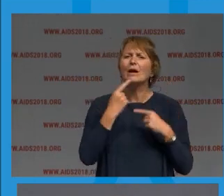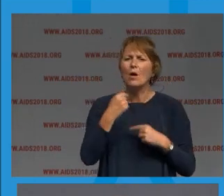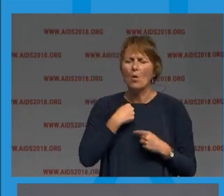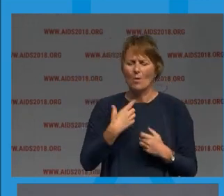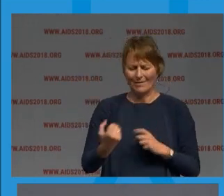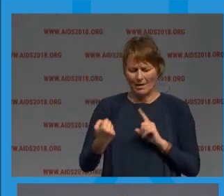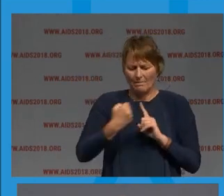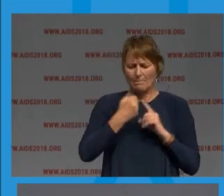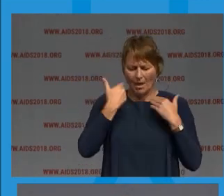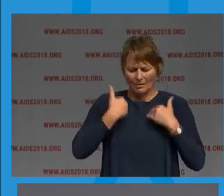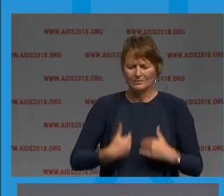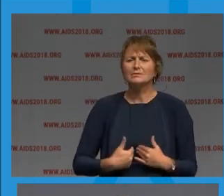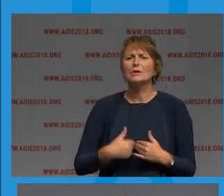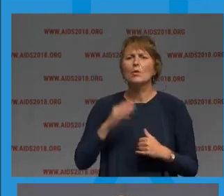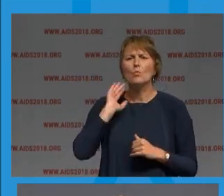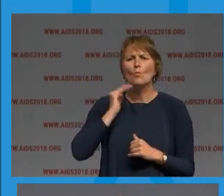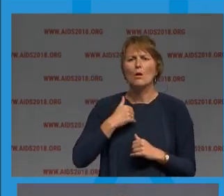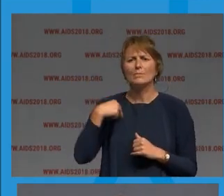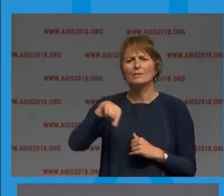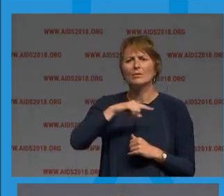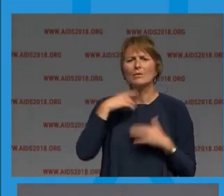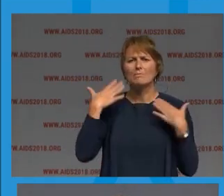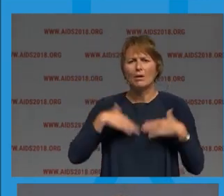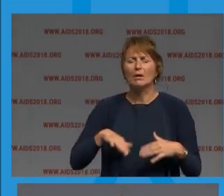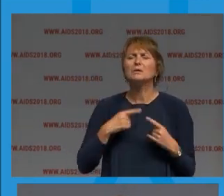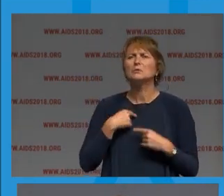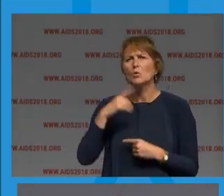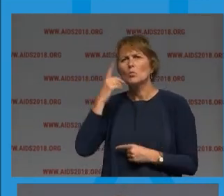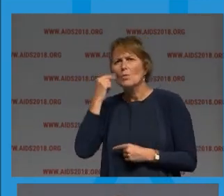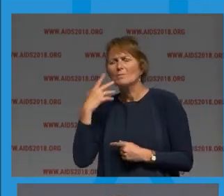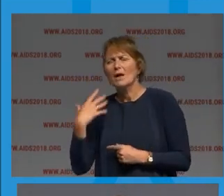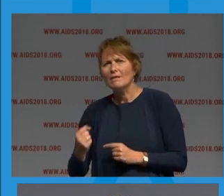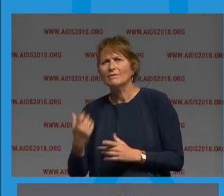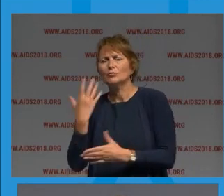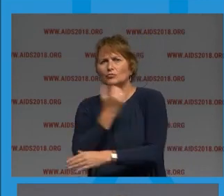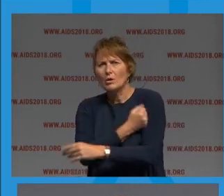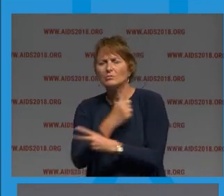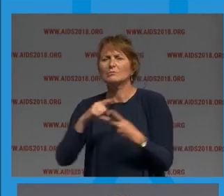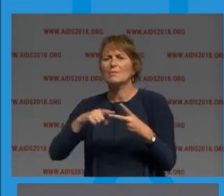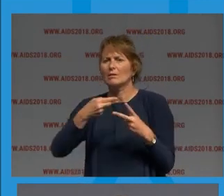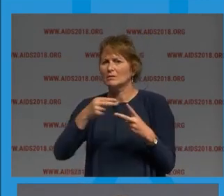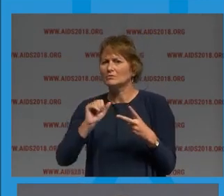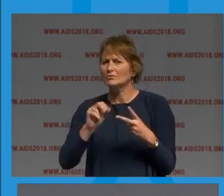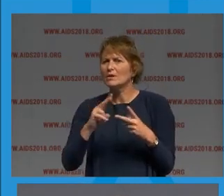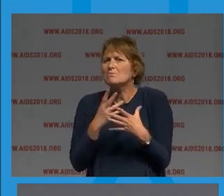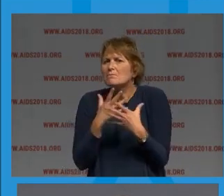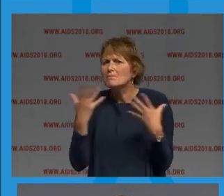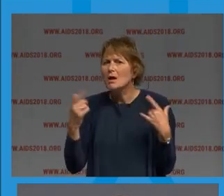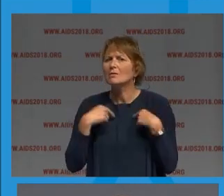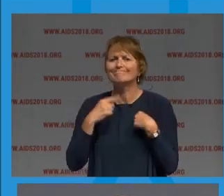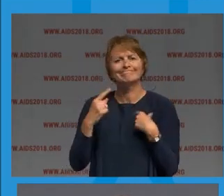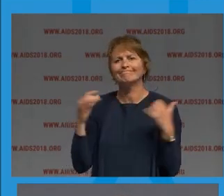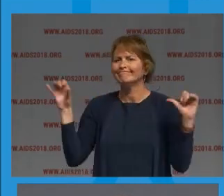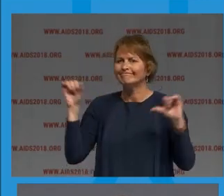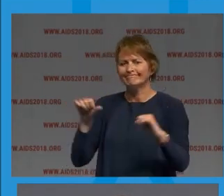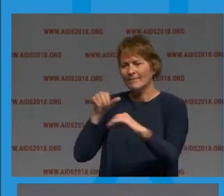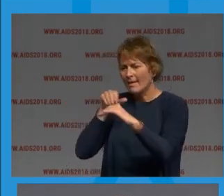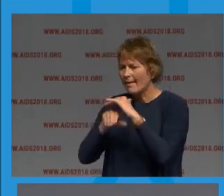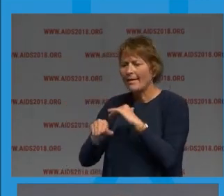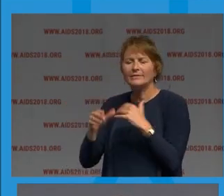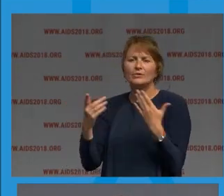women. The experience of women who use drugs and those living with HIV is compounded by poor access to